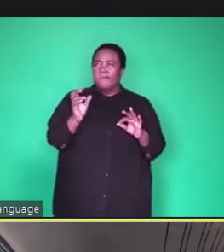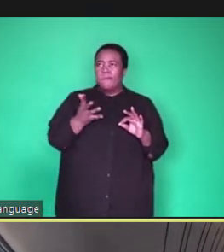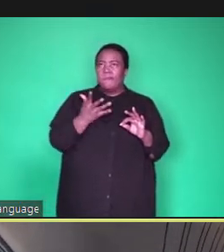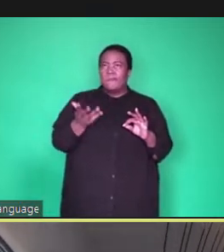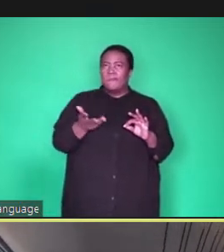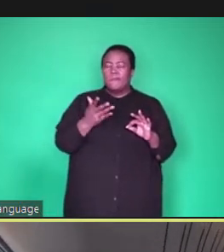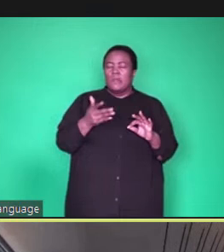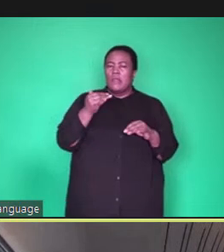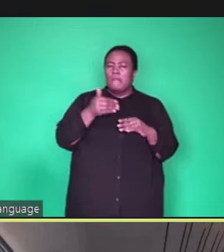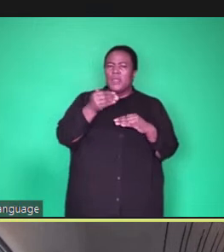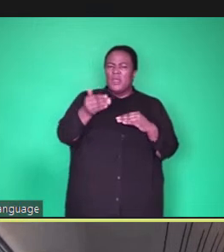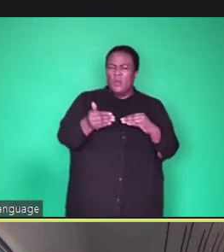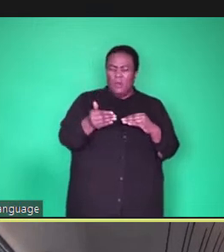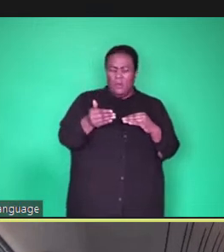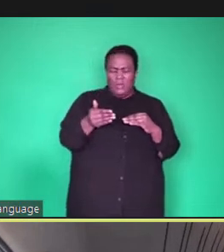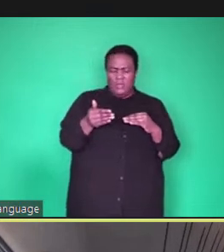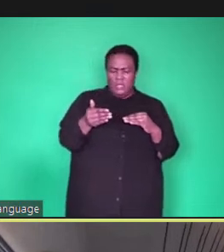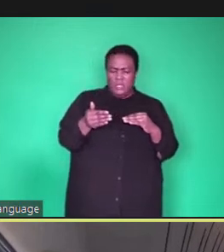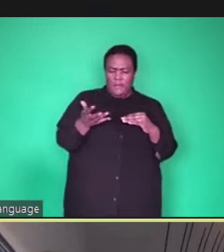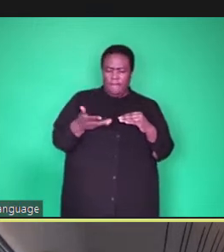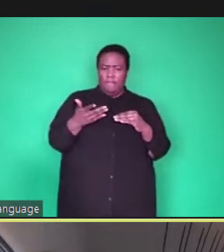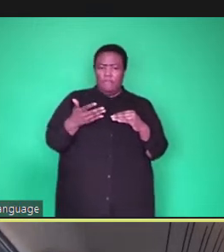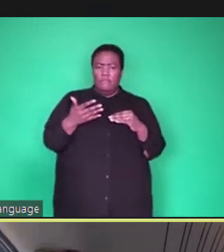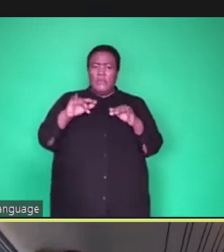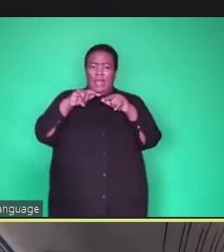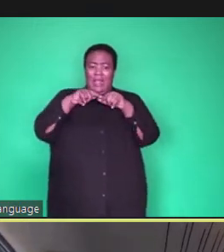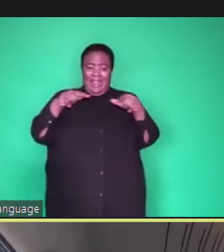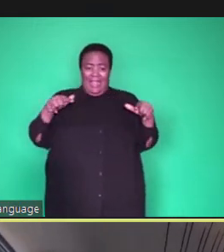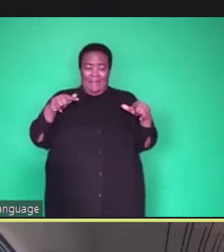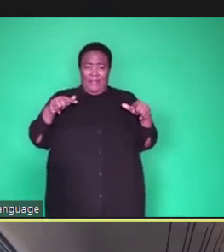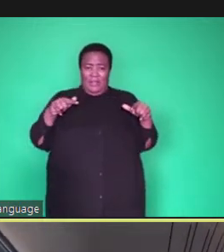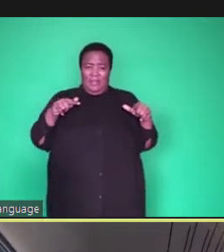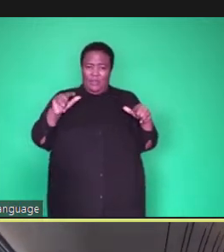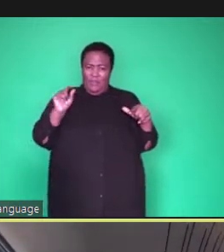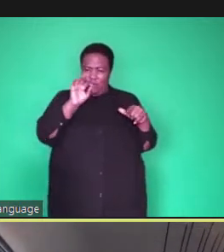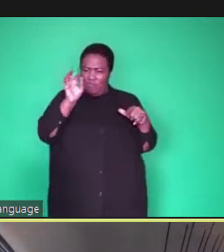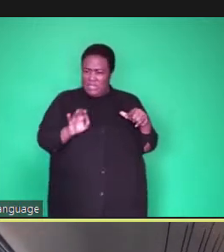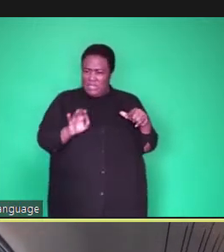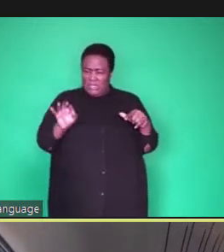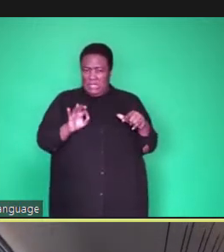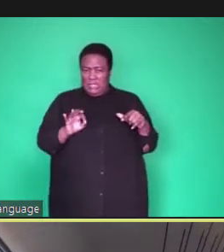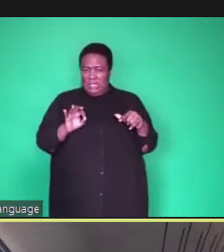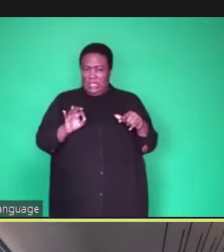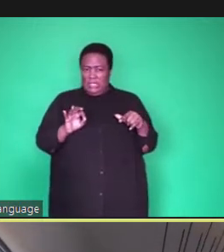beyond a certain level of percentage urban,